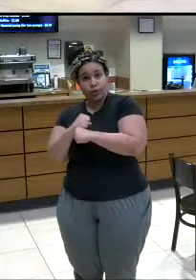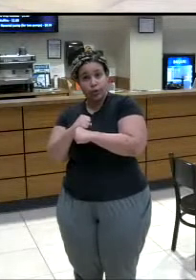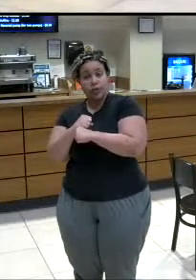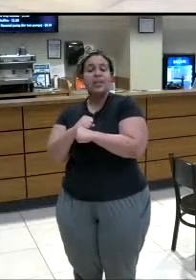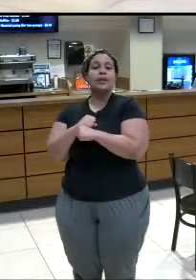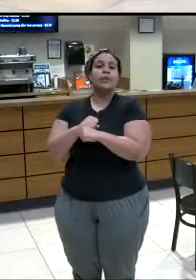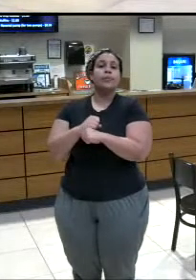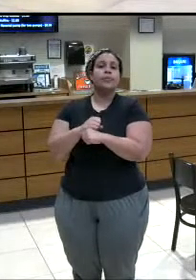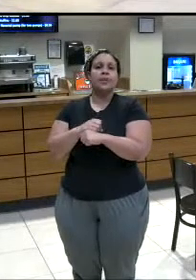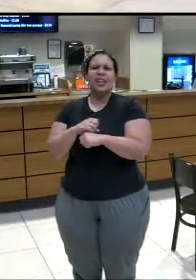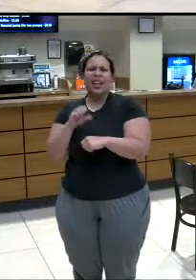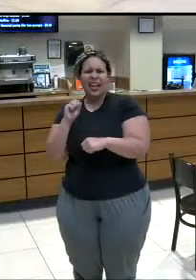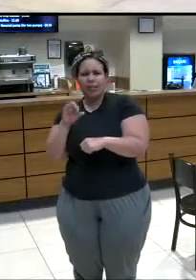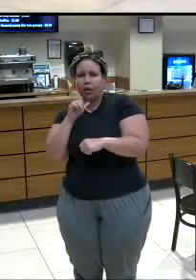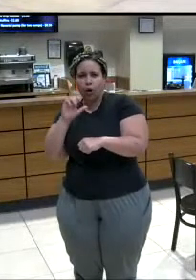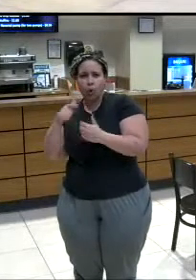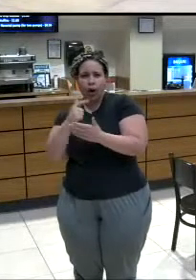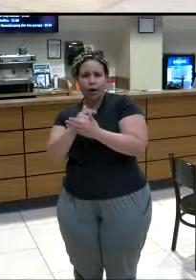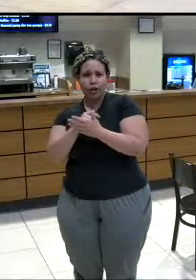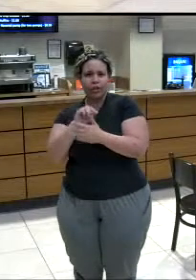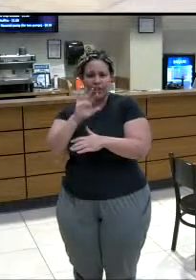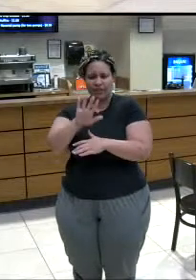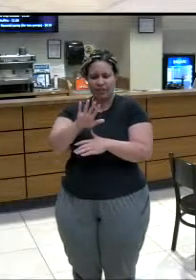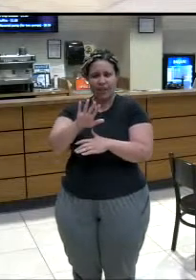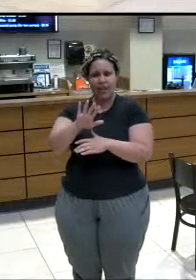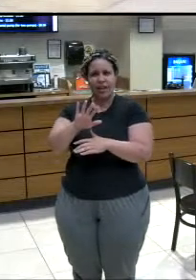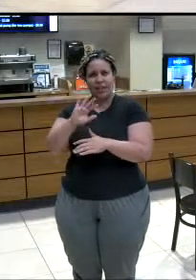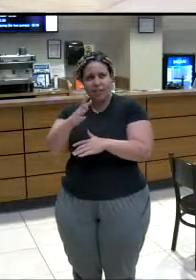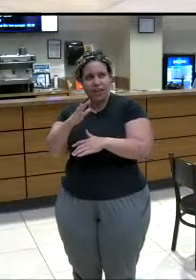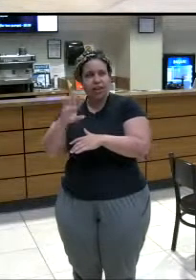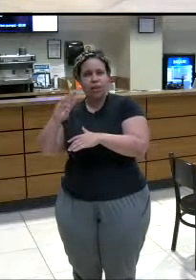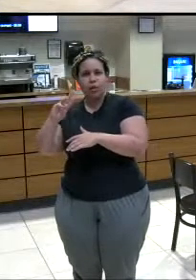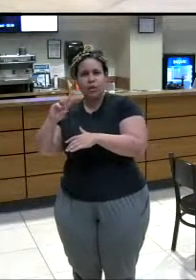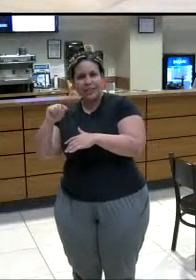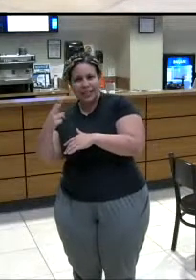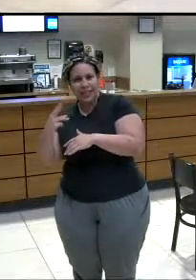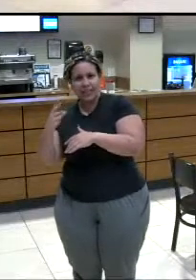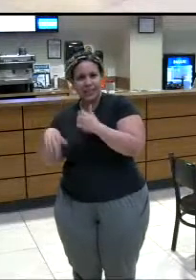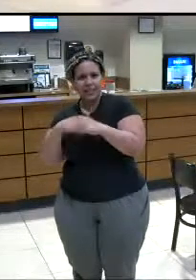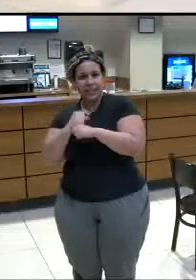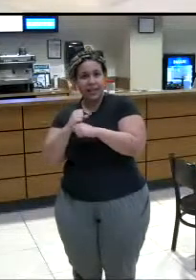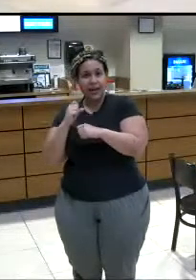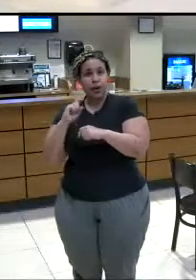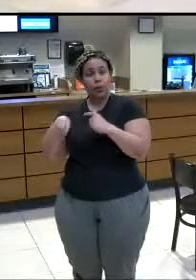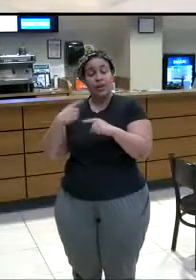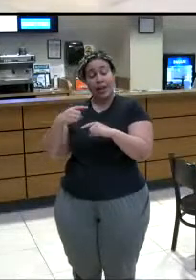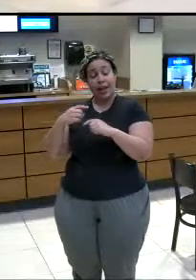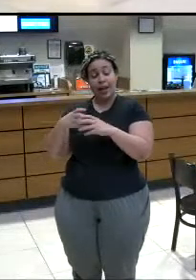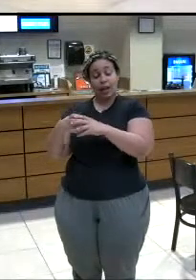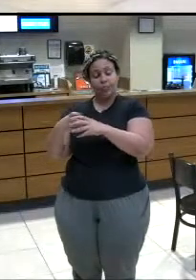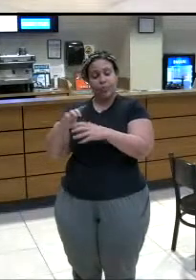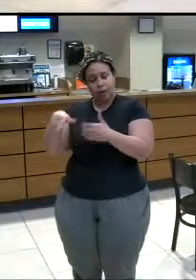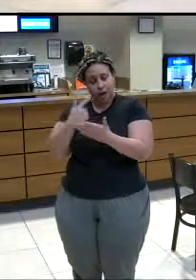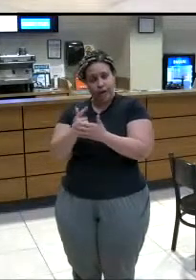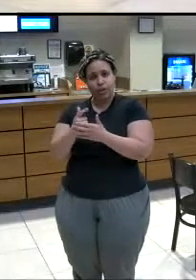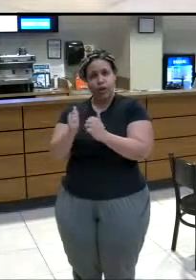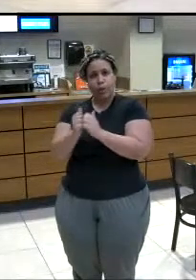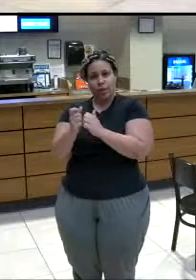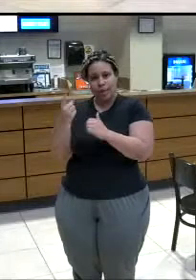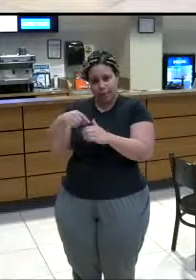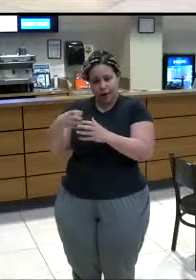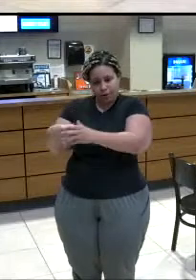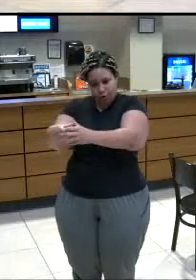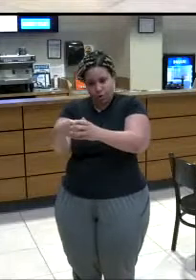year. What our research shows is that when kids graduate with their cohort, they actually will go